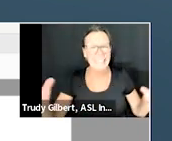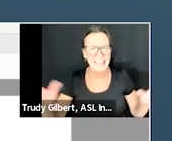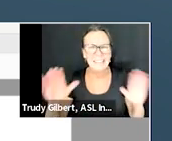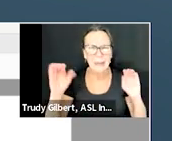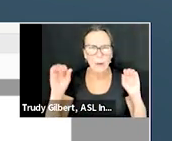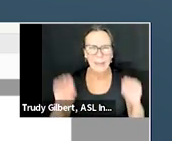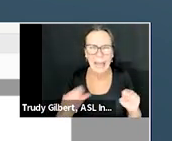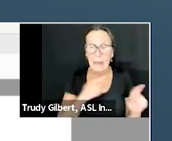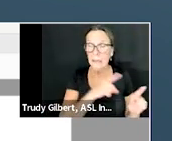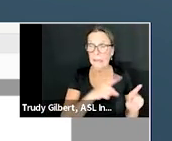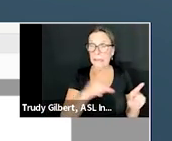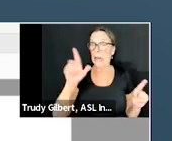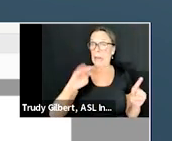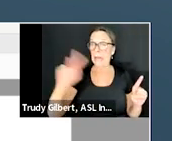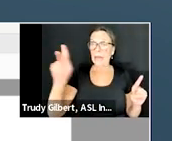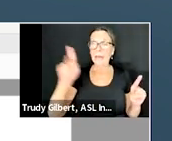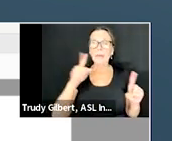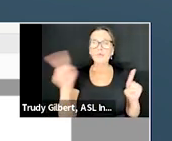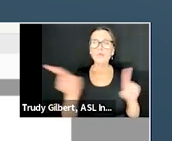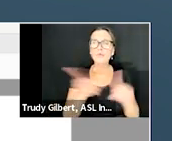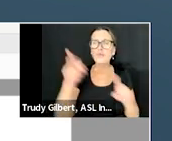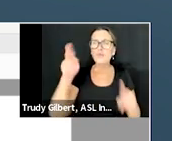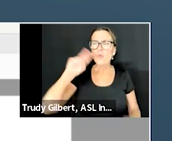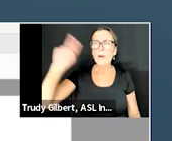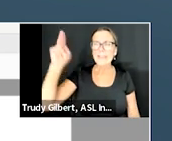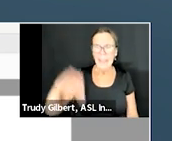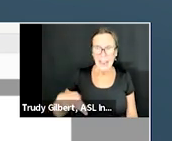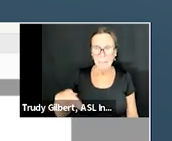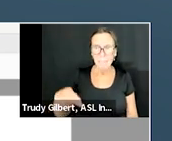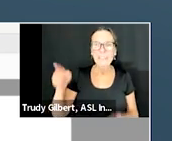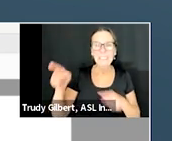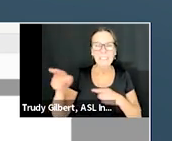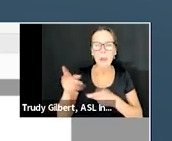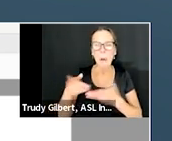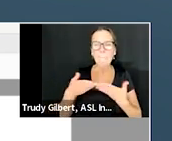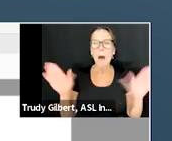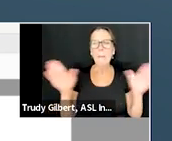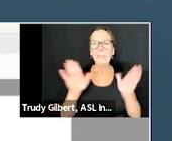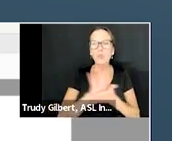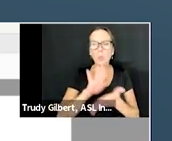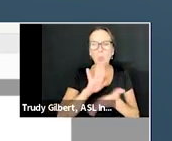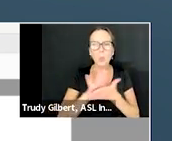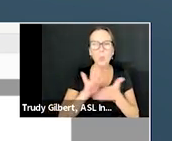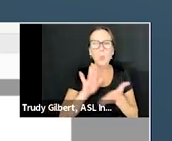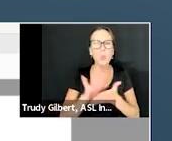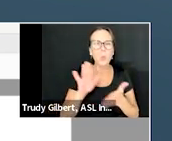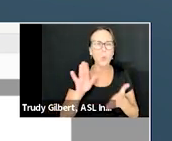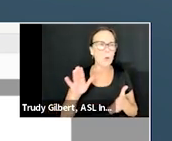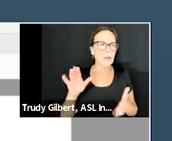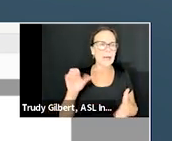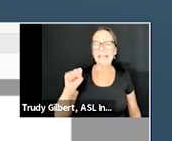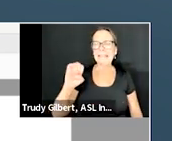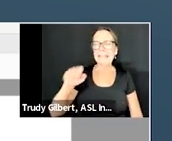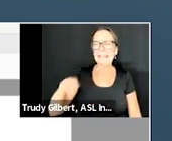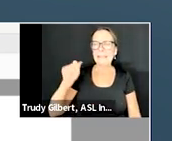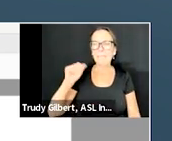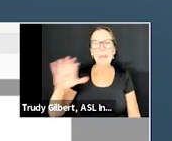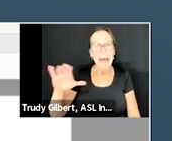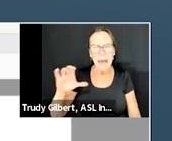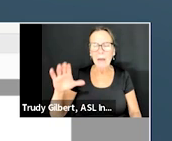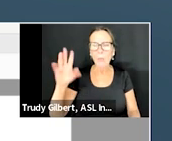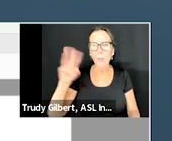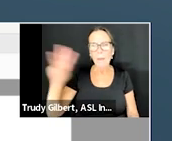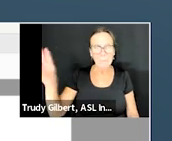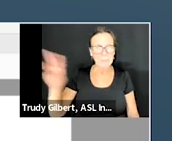link to the Northampton Public Schools CPAC website. And Northampton now has a new director of